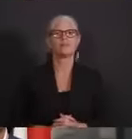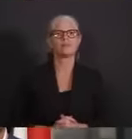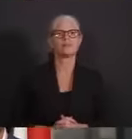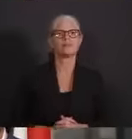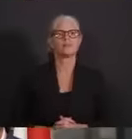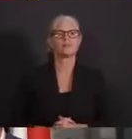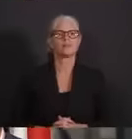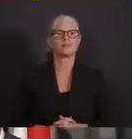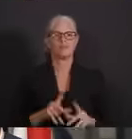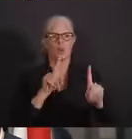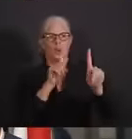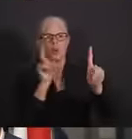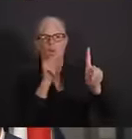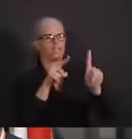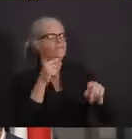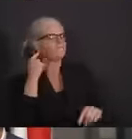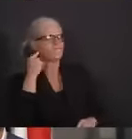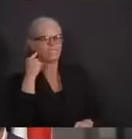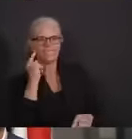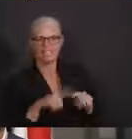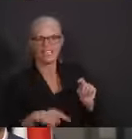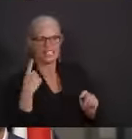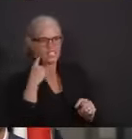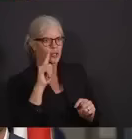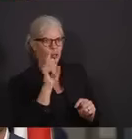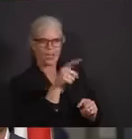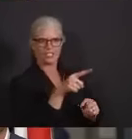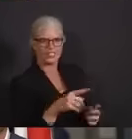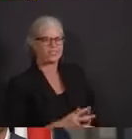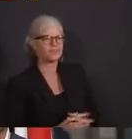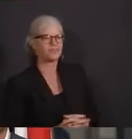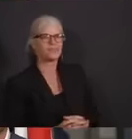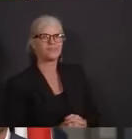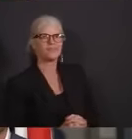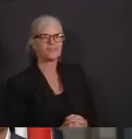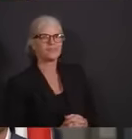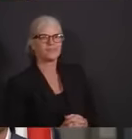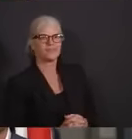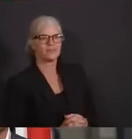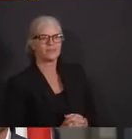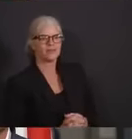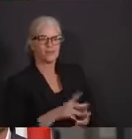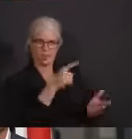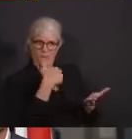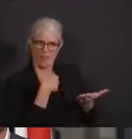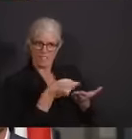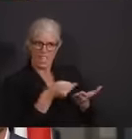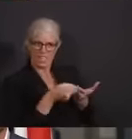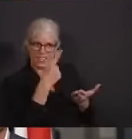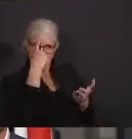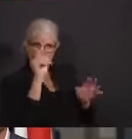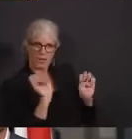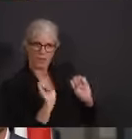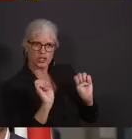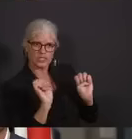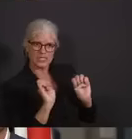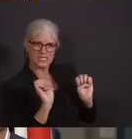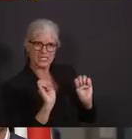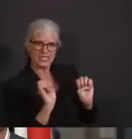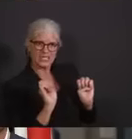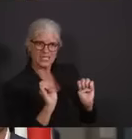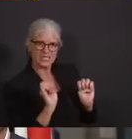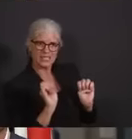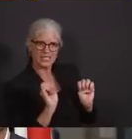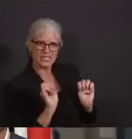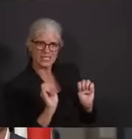made a decision to ask the legislature to set aside that money for emergency so that you'd be able to have the state get money and start paying